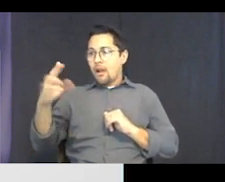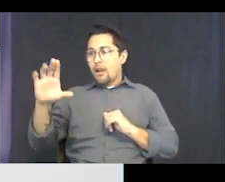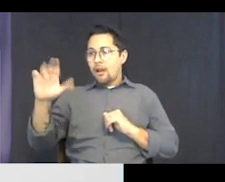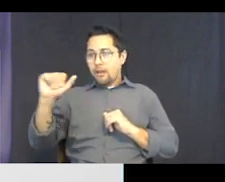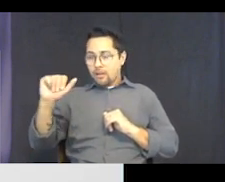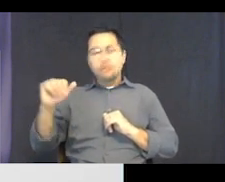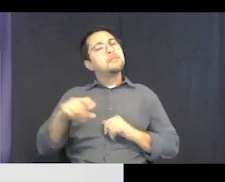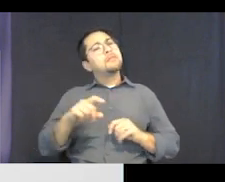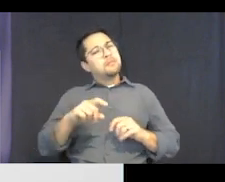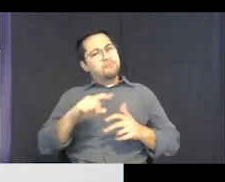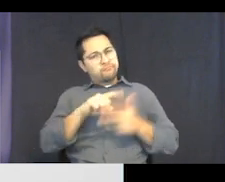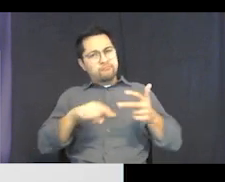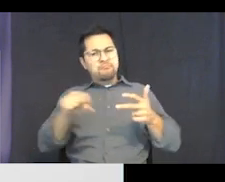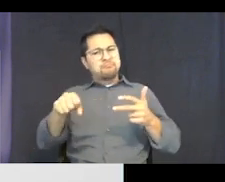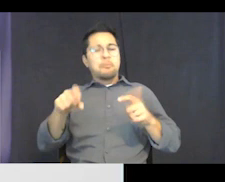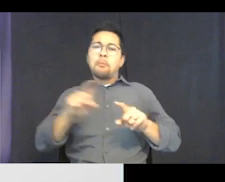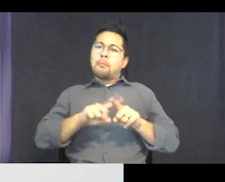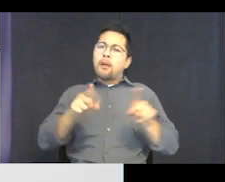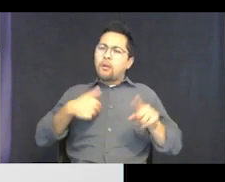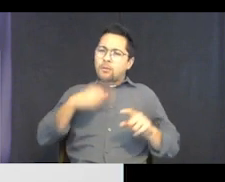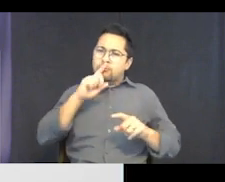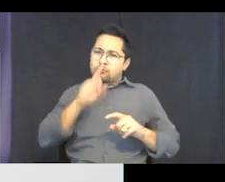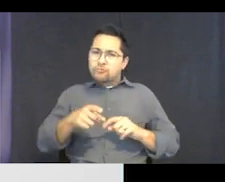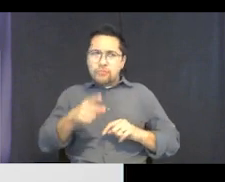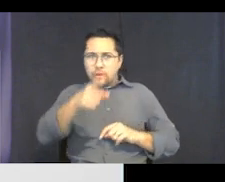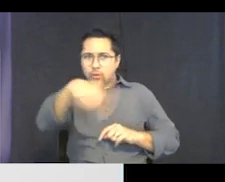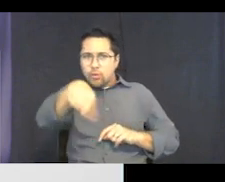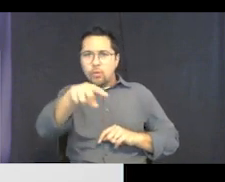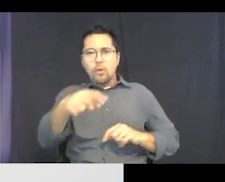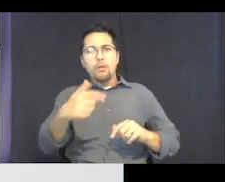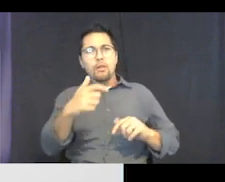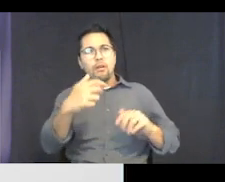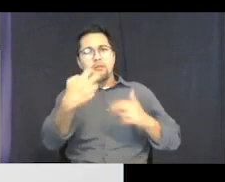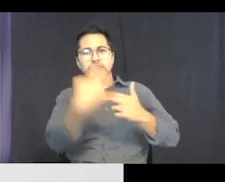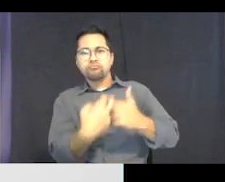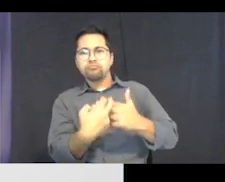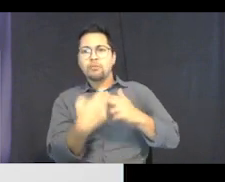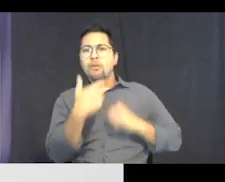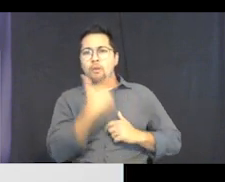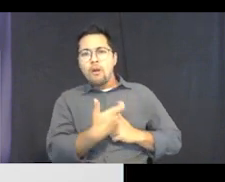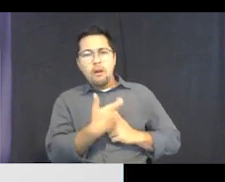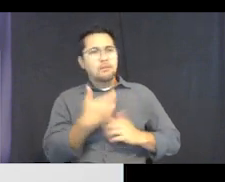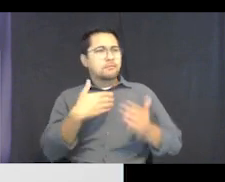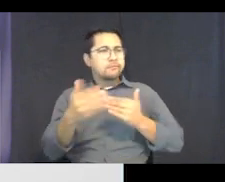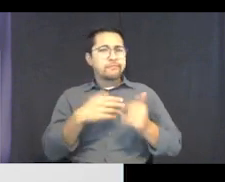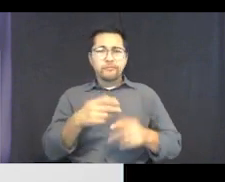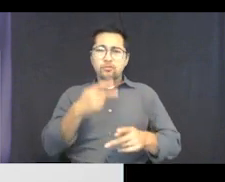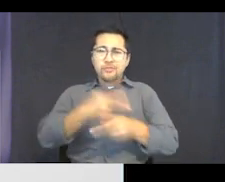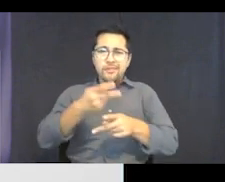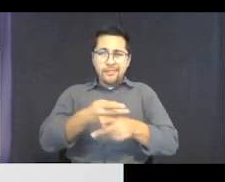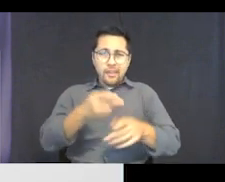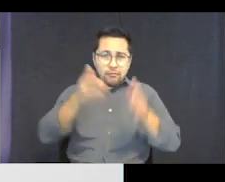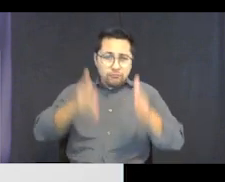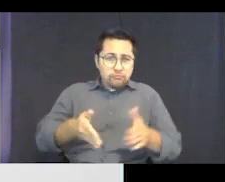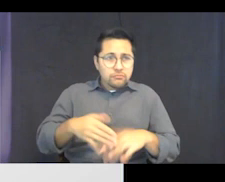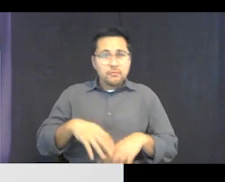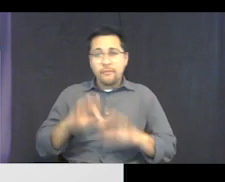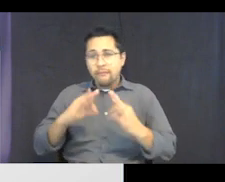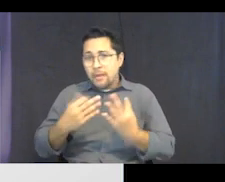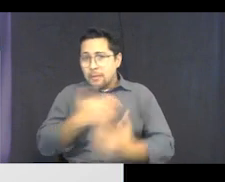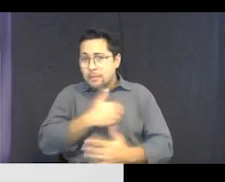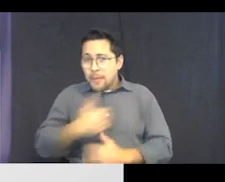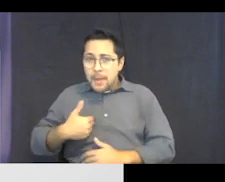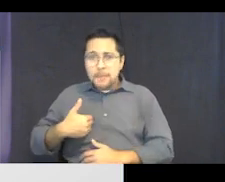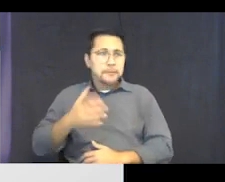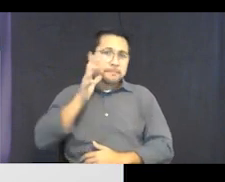make sure that those of you that are sitting in the audience, whether you are a caretaker, a family member, a